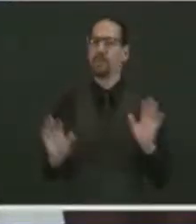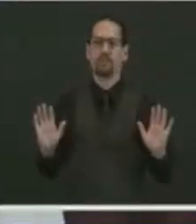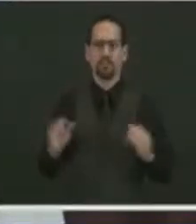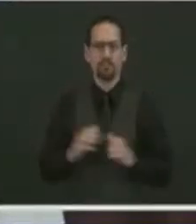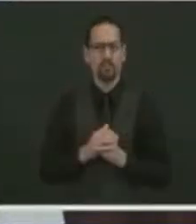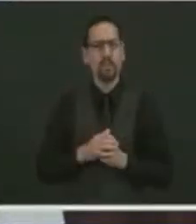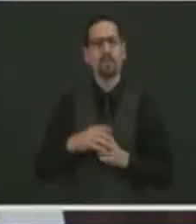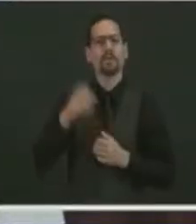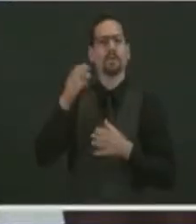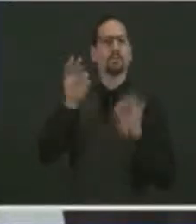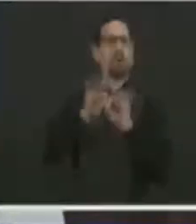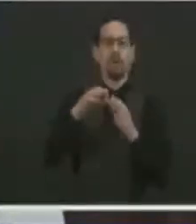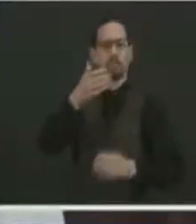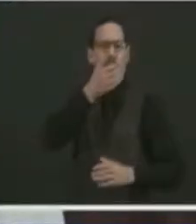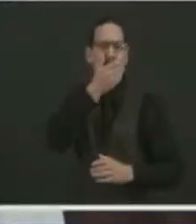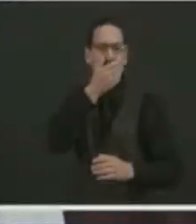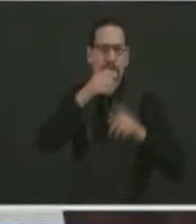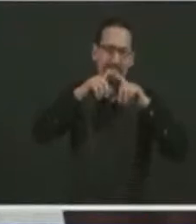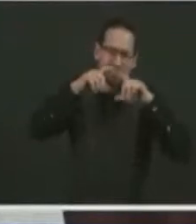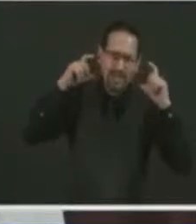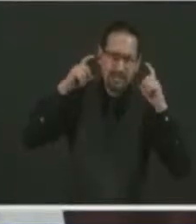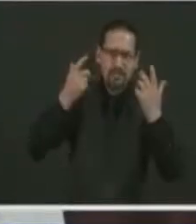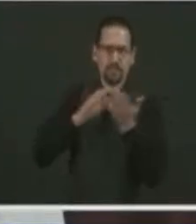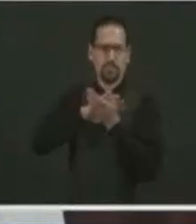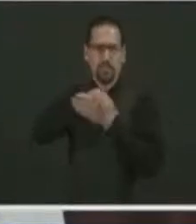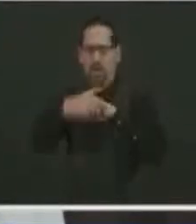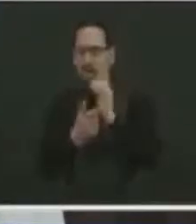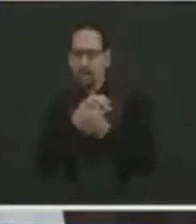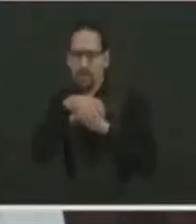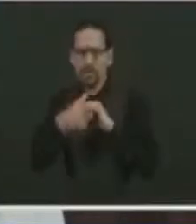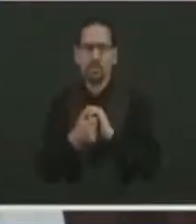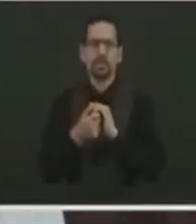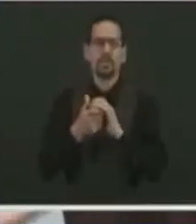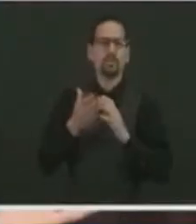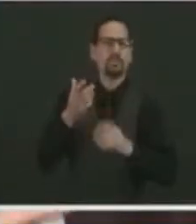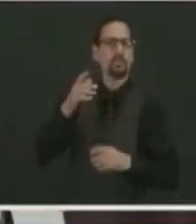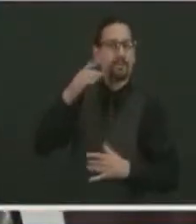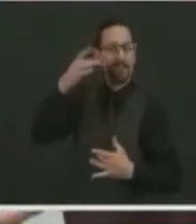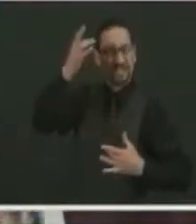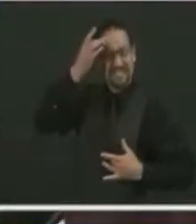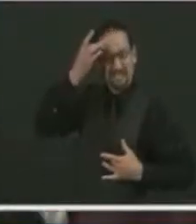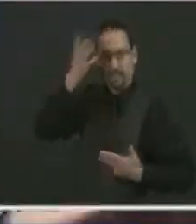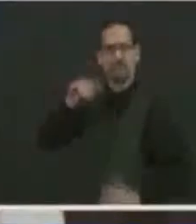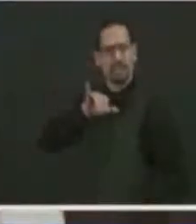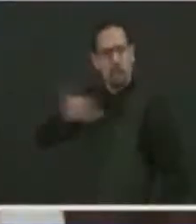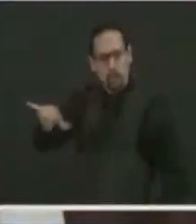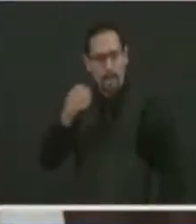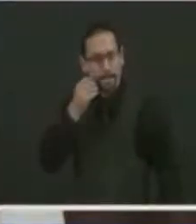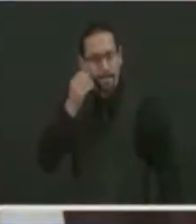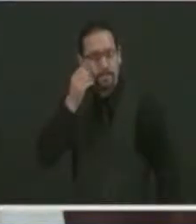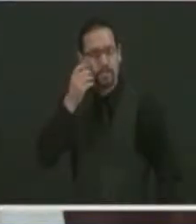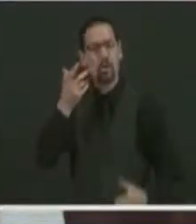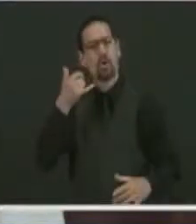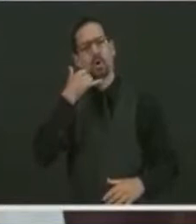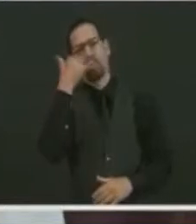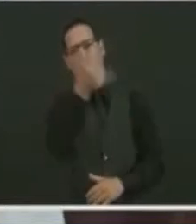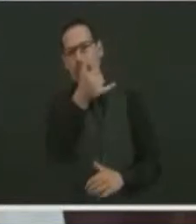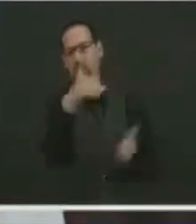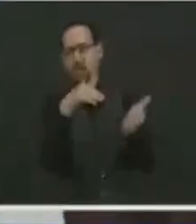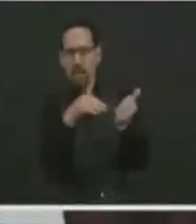you're sick, and staying home if you're sick. If we keep following the rules, then we can continue to safely reopen.